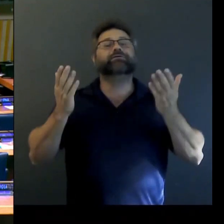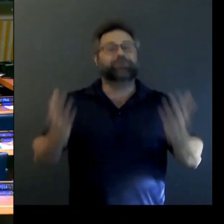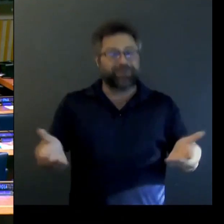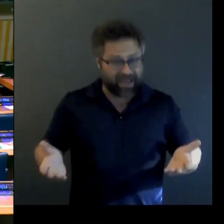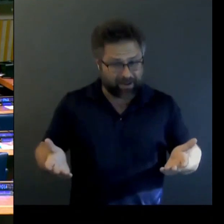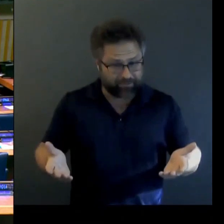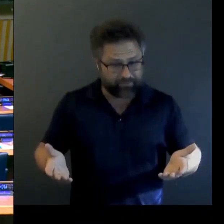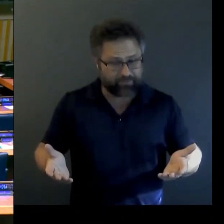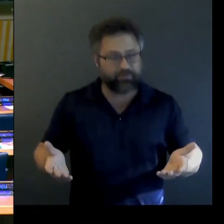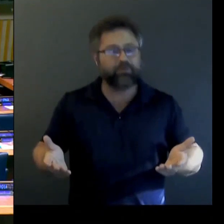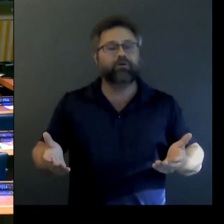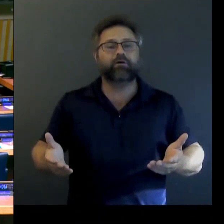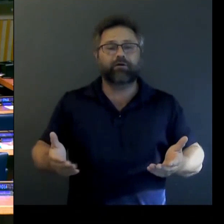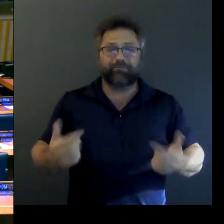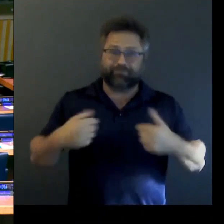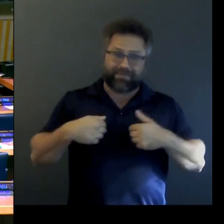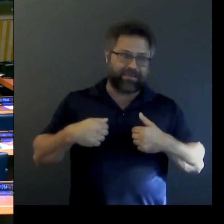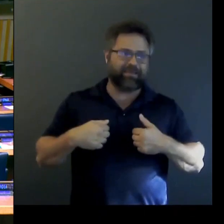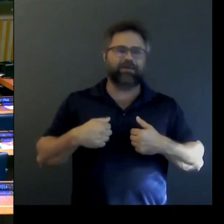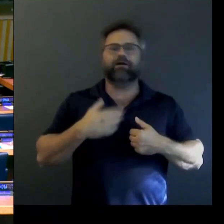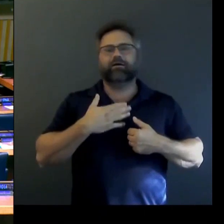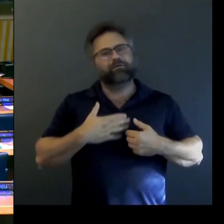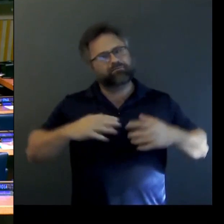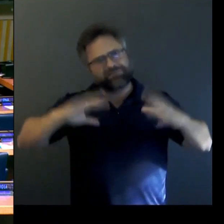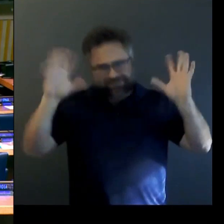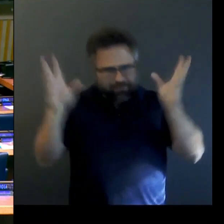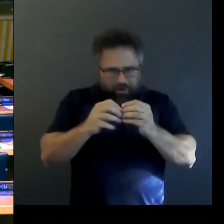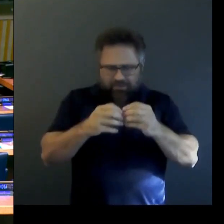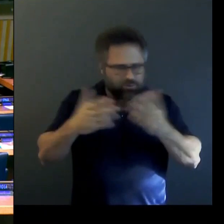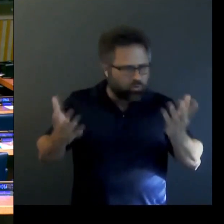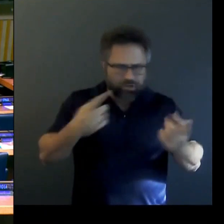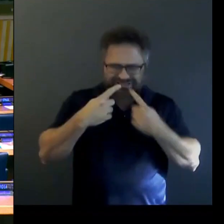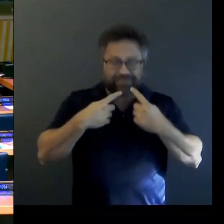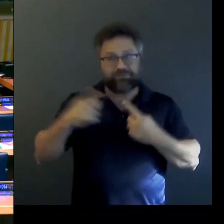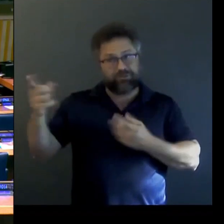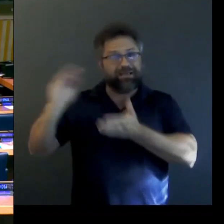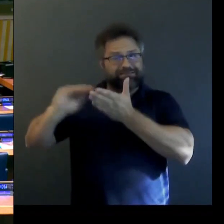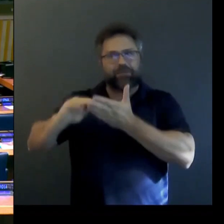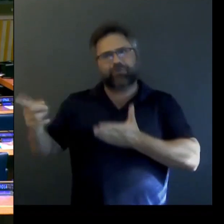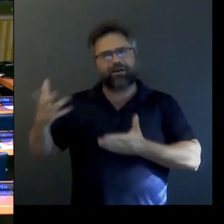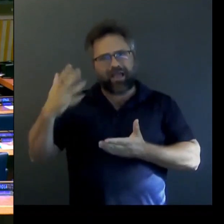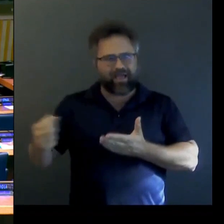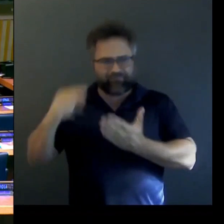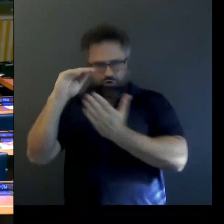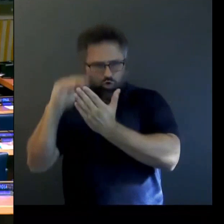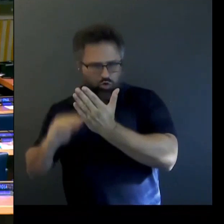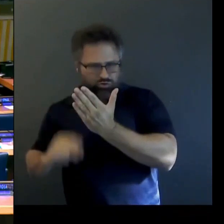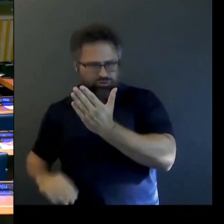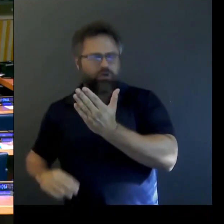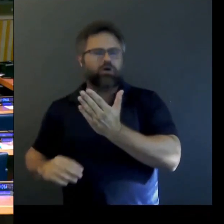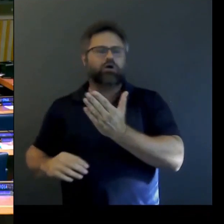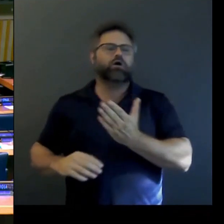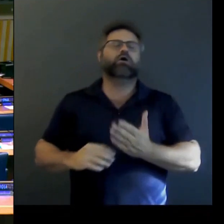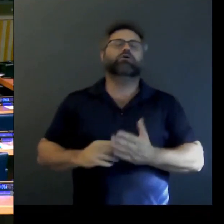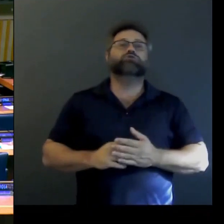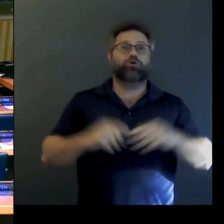try to summarize the discussion with the help of the Secretariat, who has been keeping copious notes. So in this roundtable,